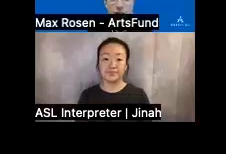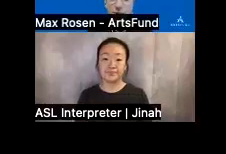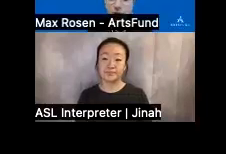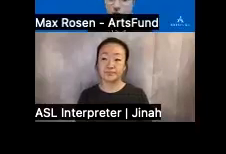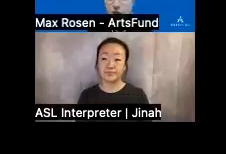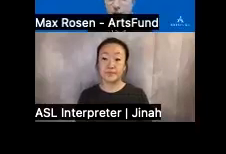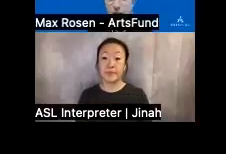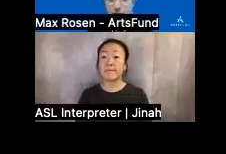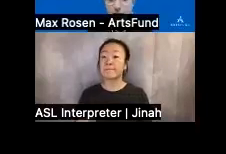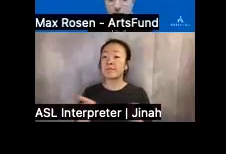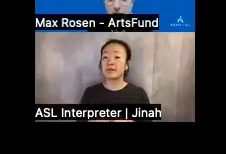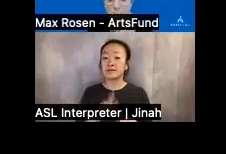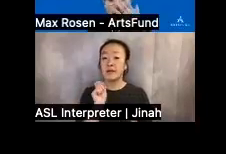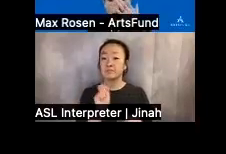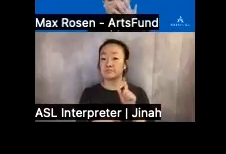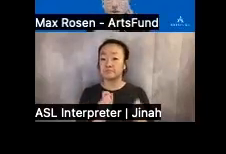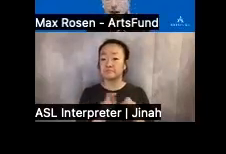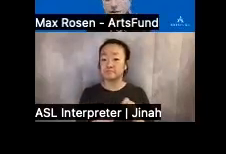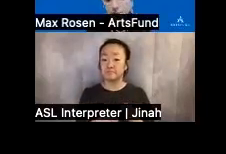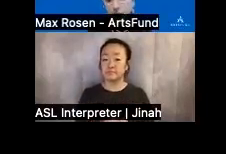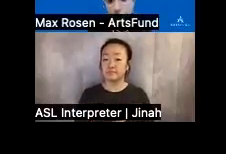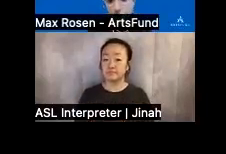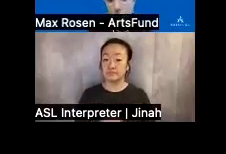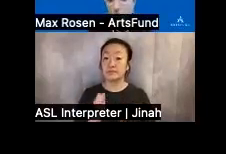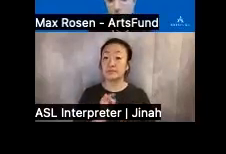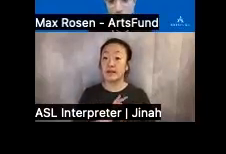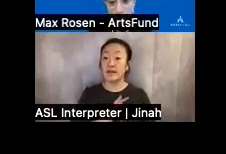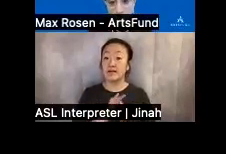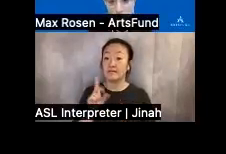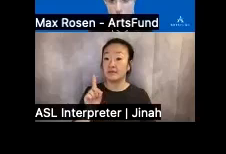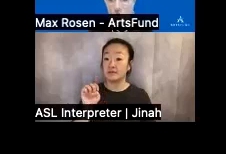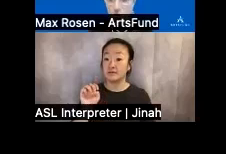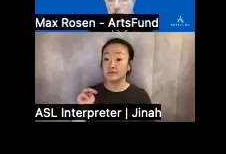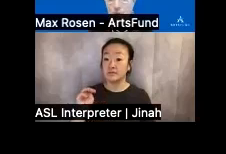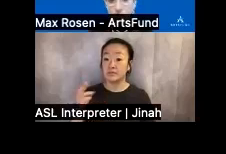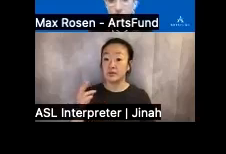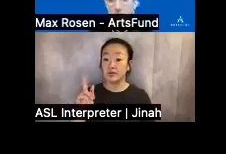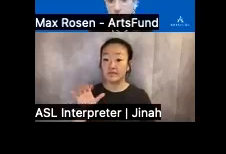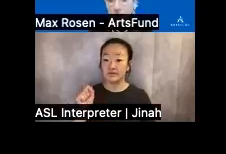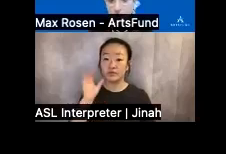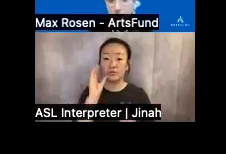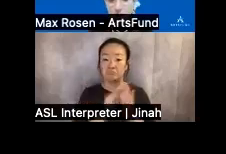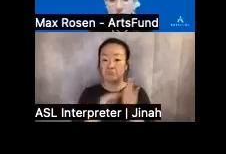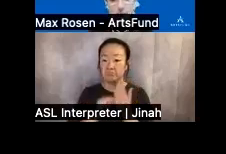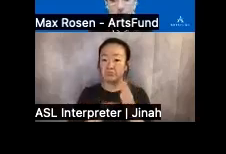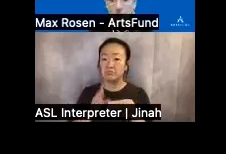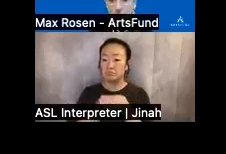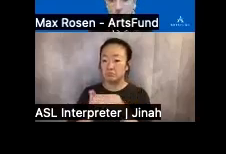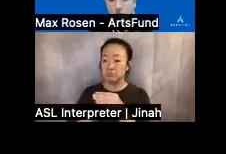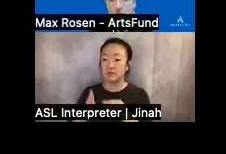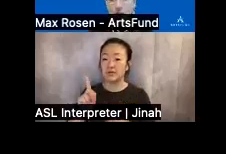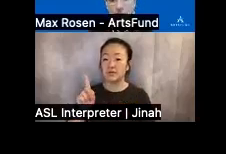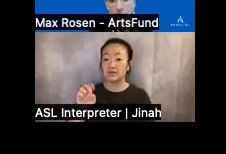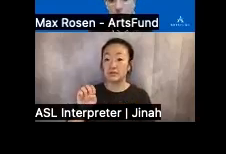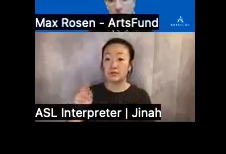The same questions that we asked about your staff demographics will then populate for you to complete demographic